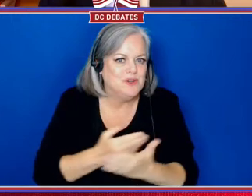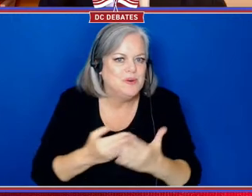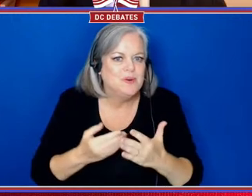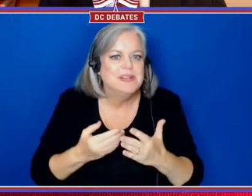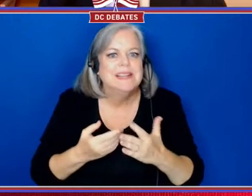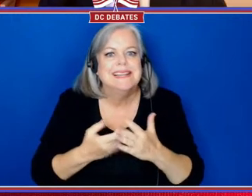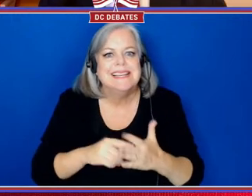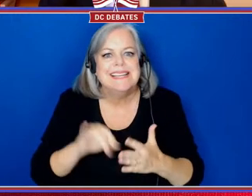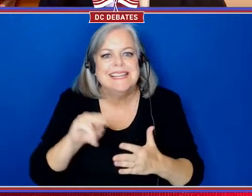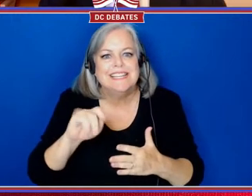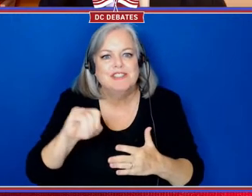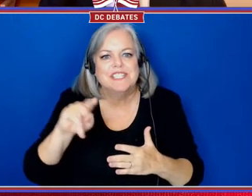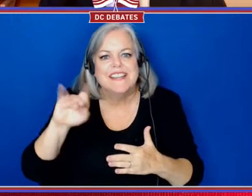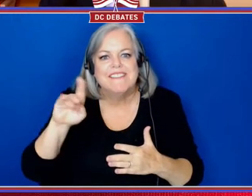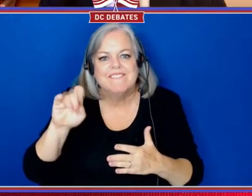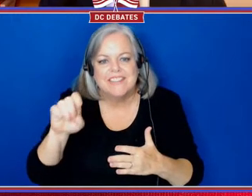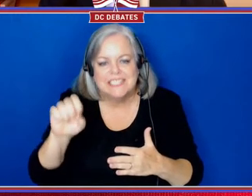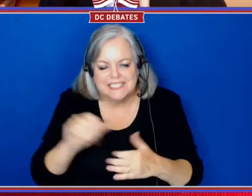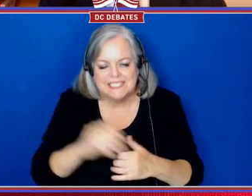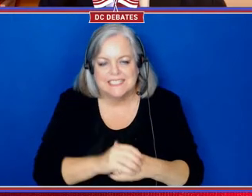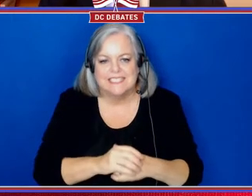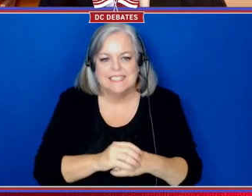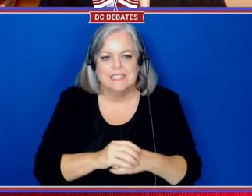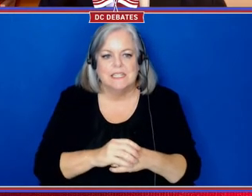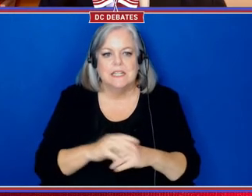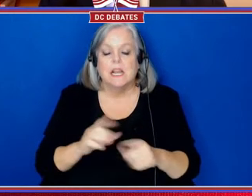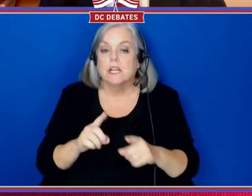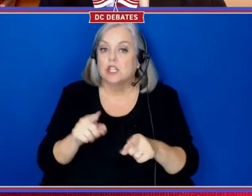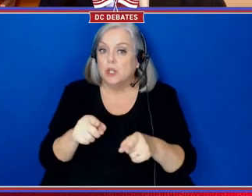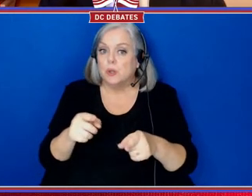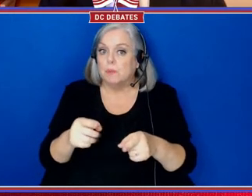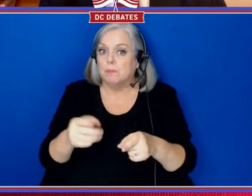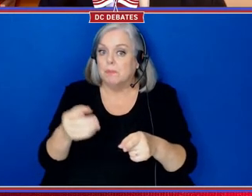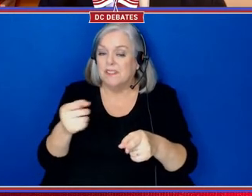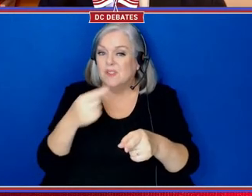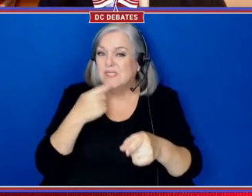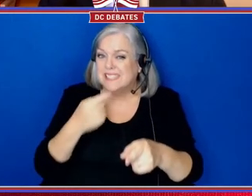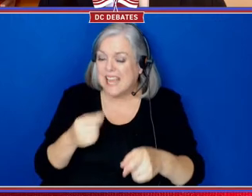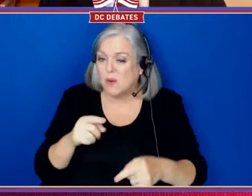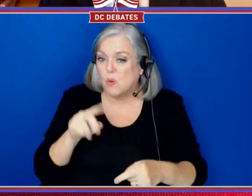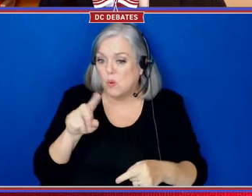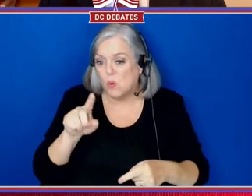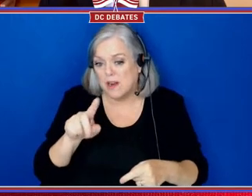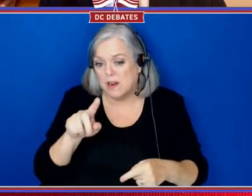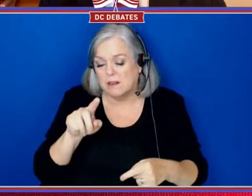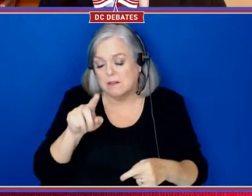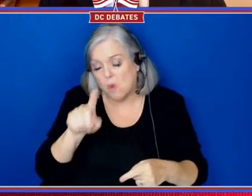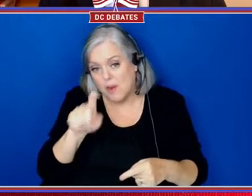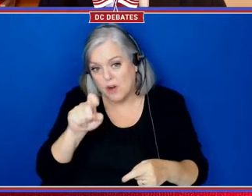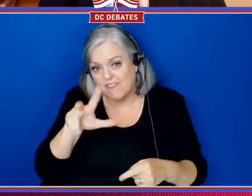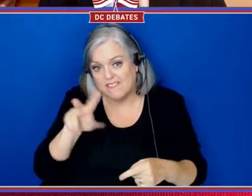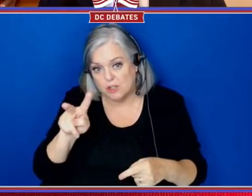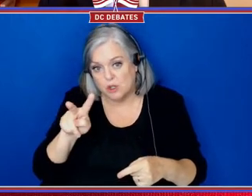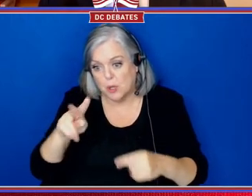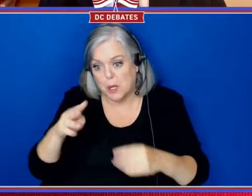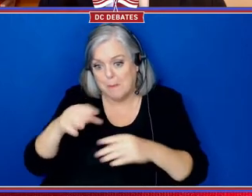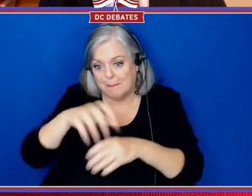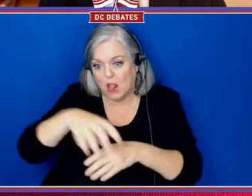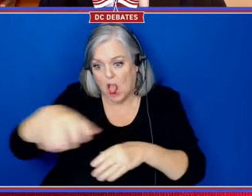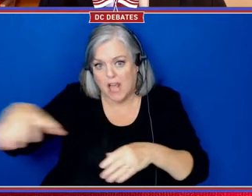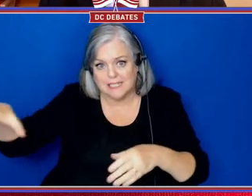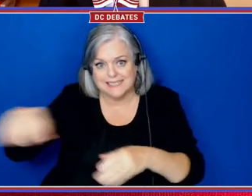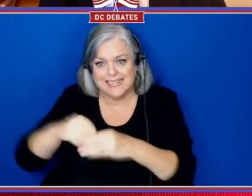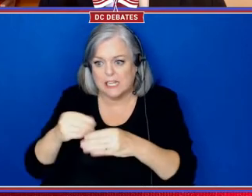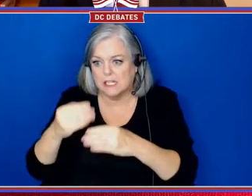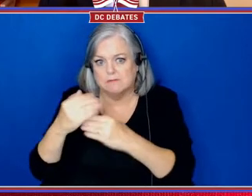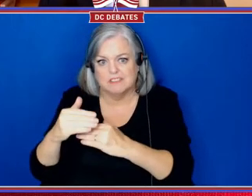cover, 152 blocks in a certain amount of time. I don't know where we are with that. It seems to be dismantled. Can you give me the